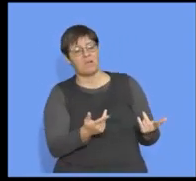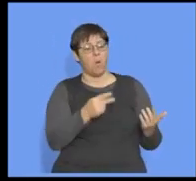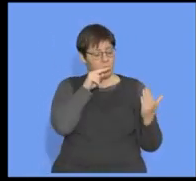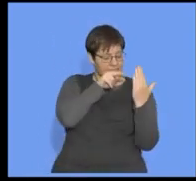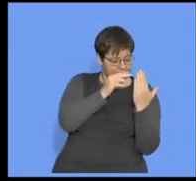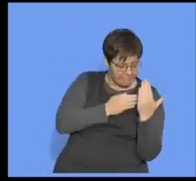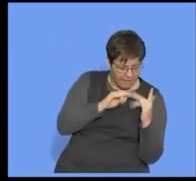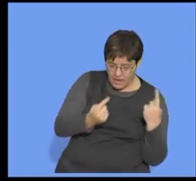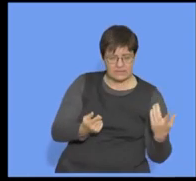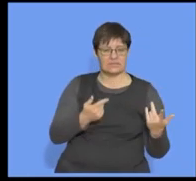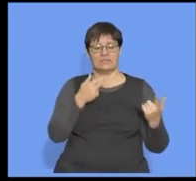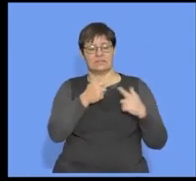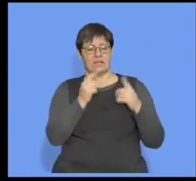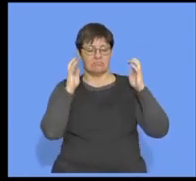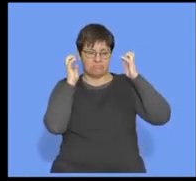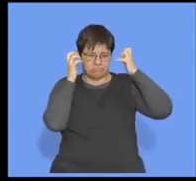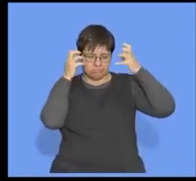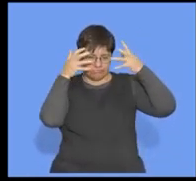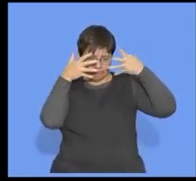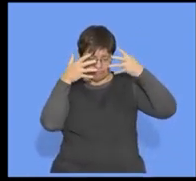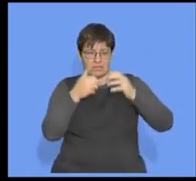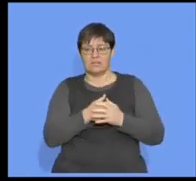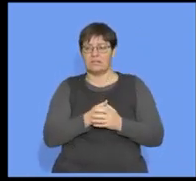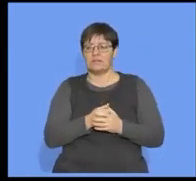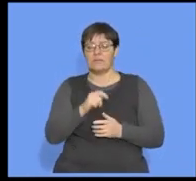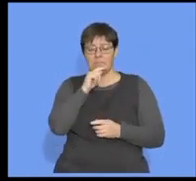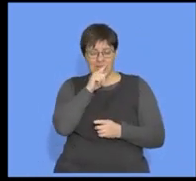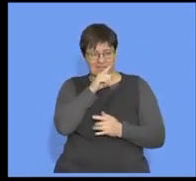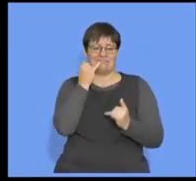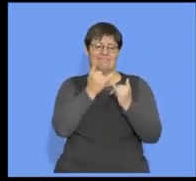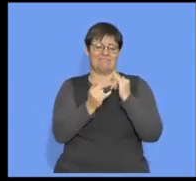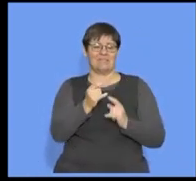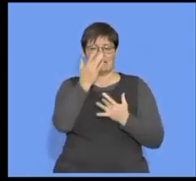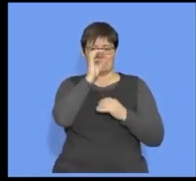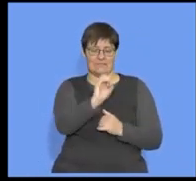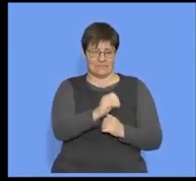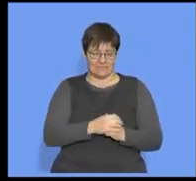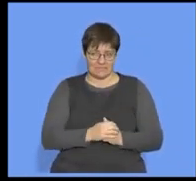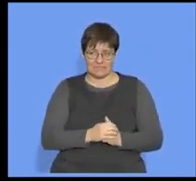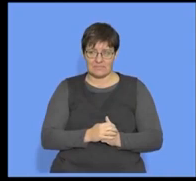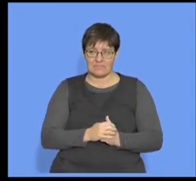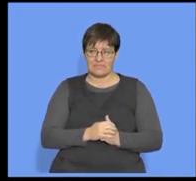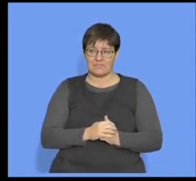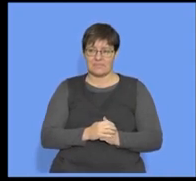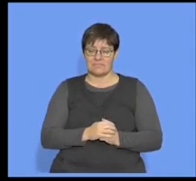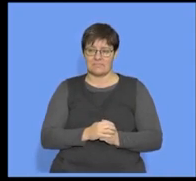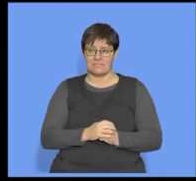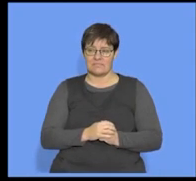astigmatism, including the short-sightedness, and cataracts are the eye defects.